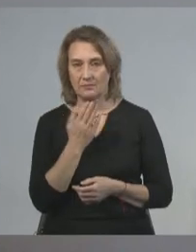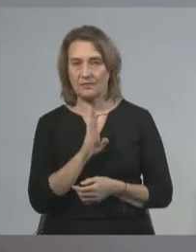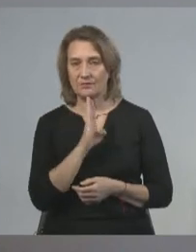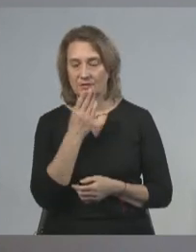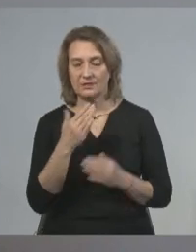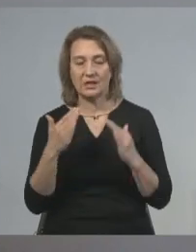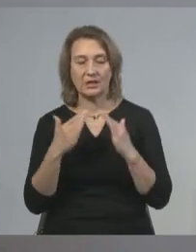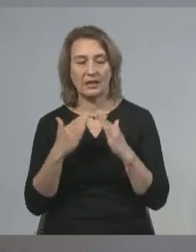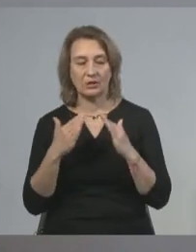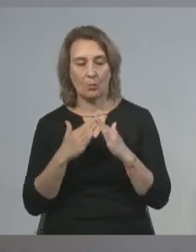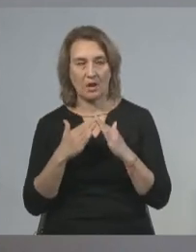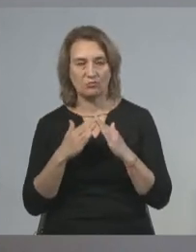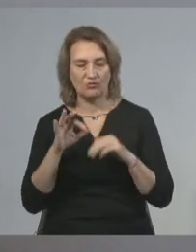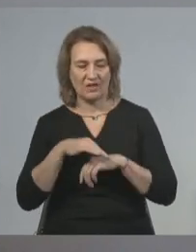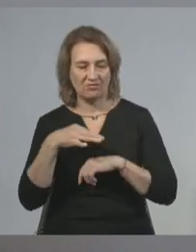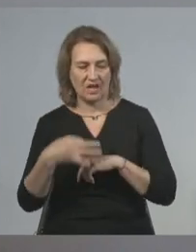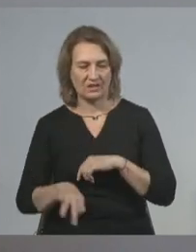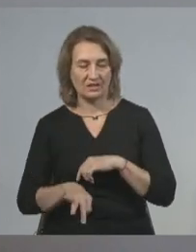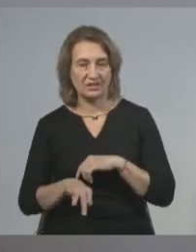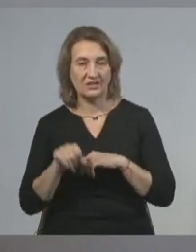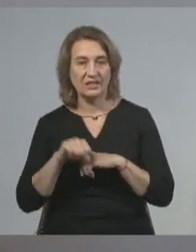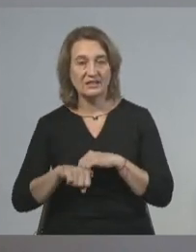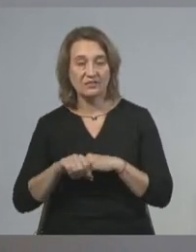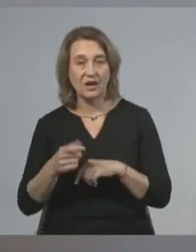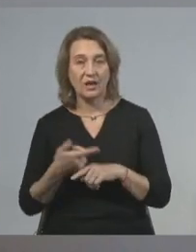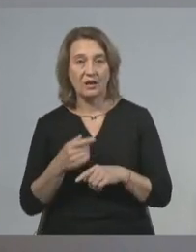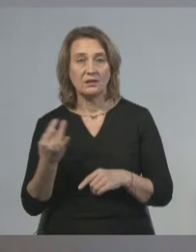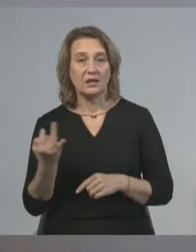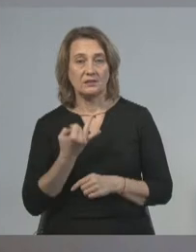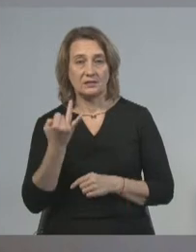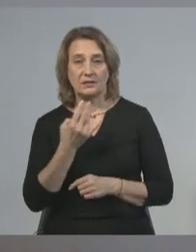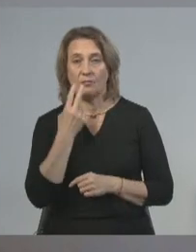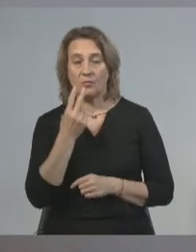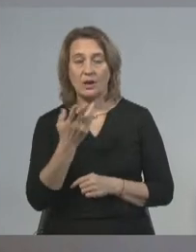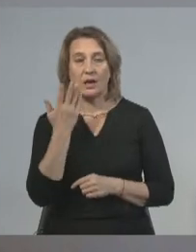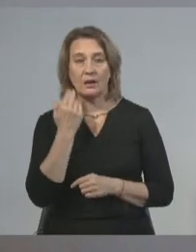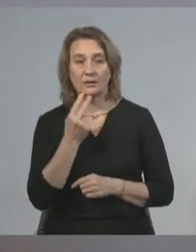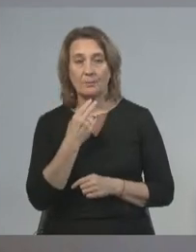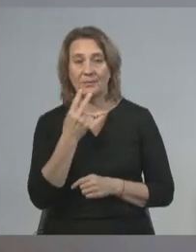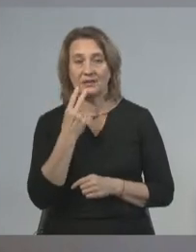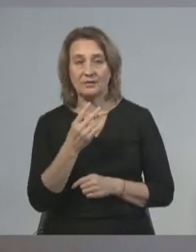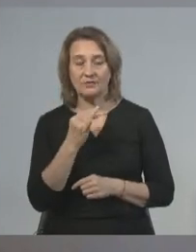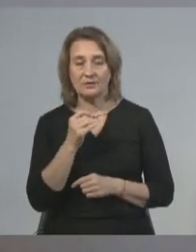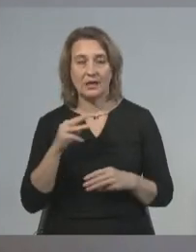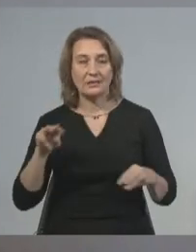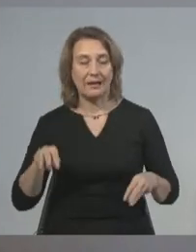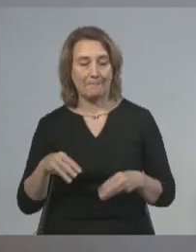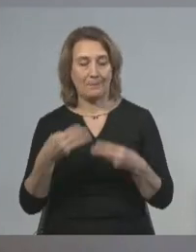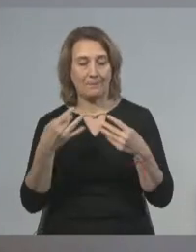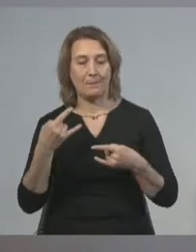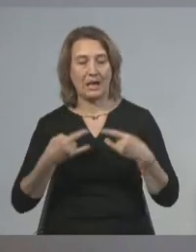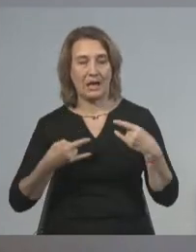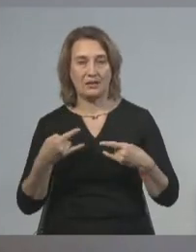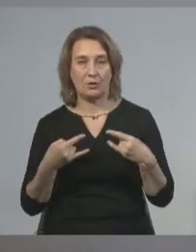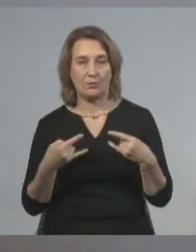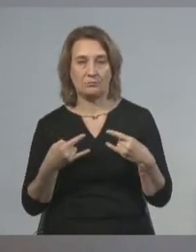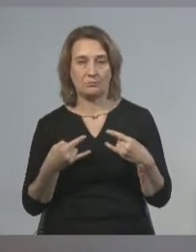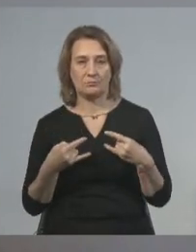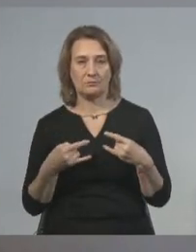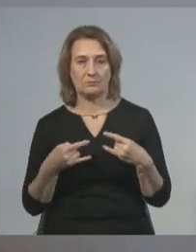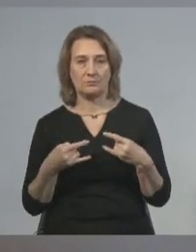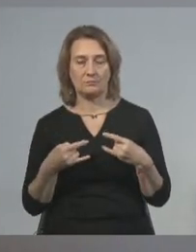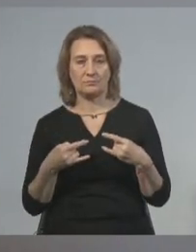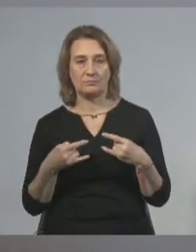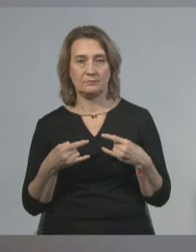is also interesting to uh see when we are looking into uh media landscape and media reporting in bosnica uh many actors of